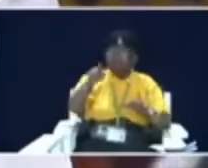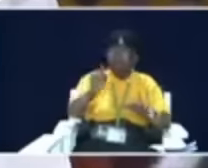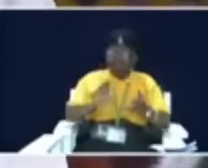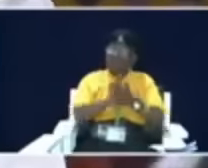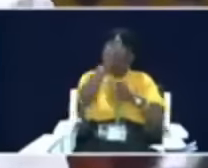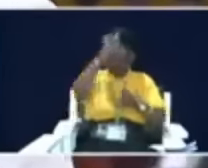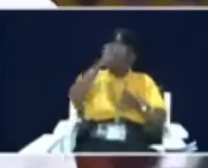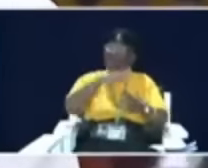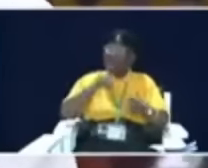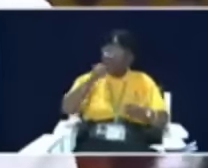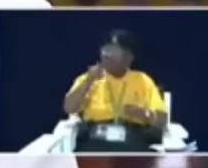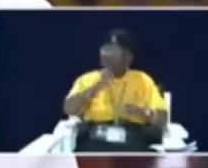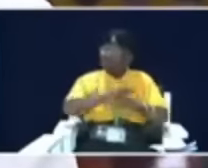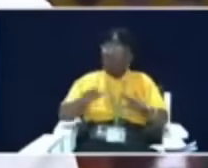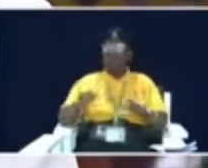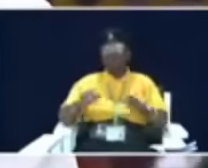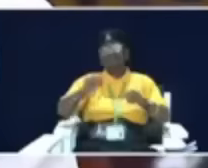not."